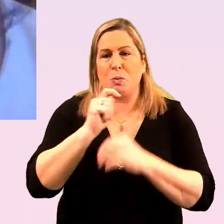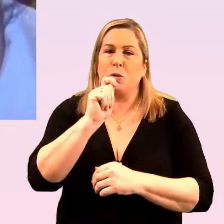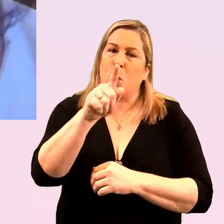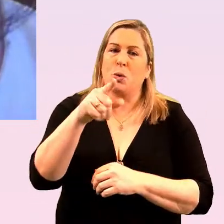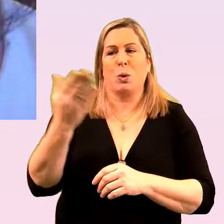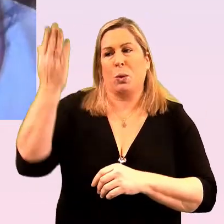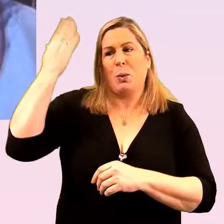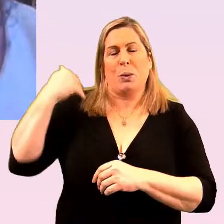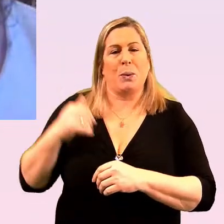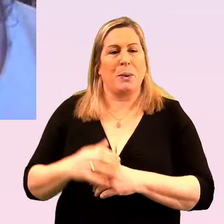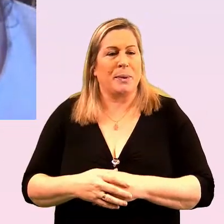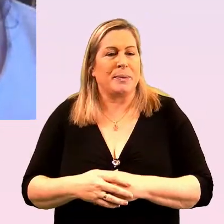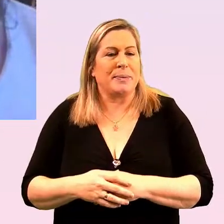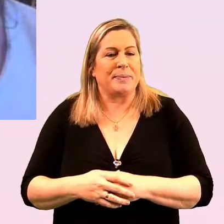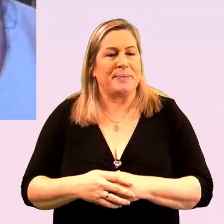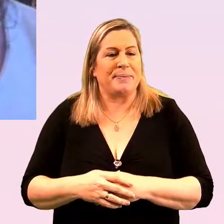years.